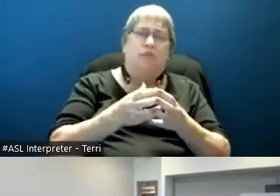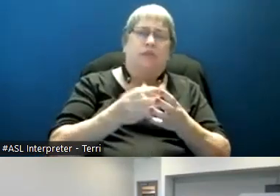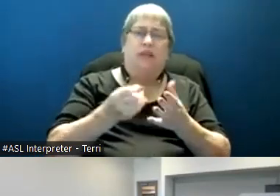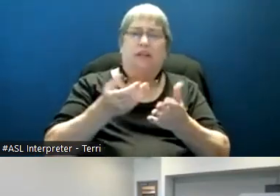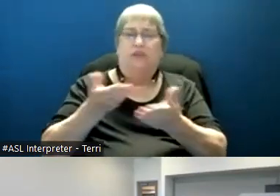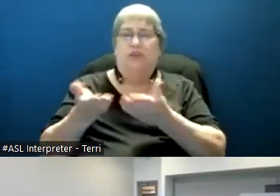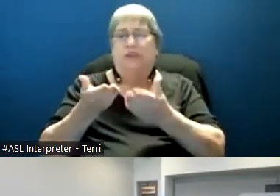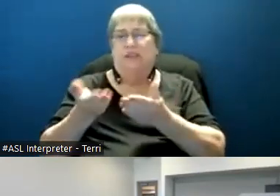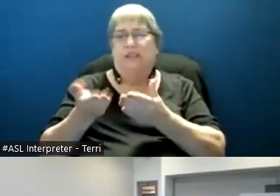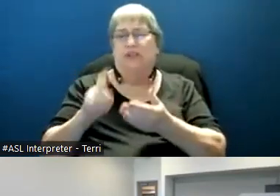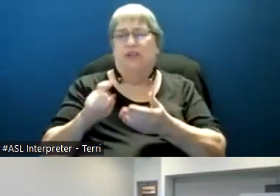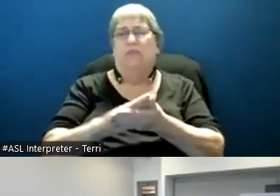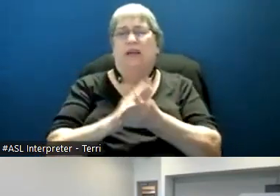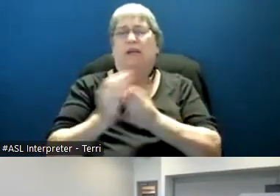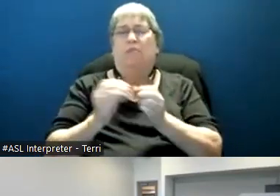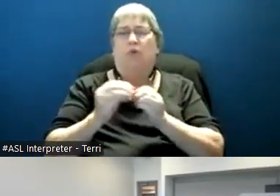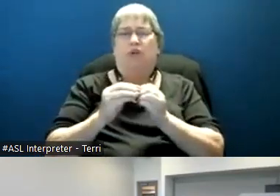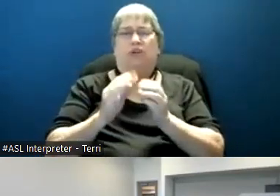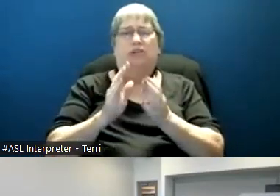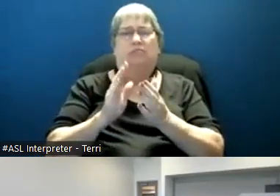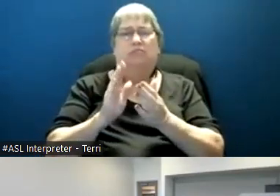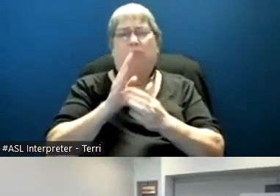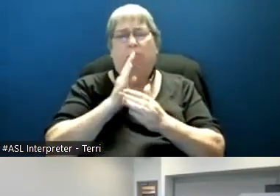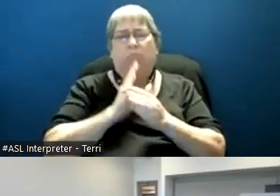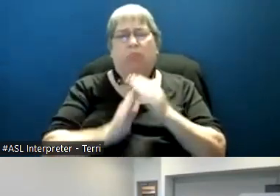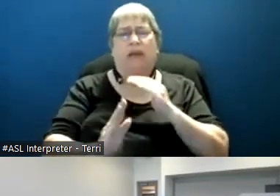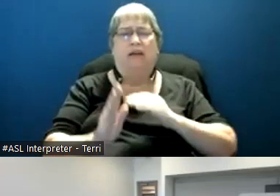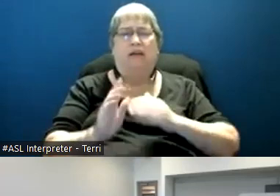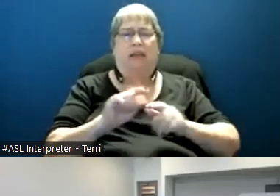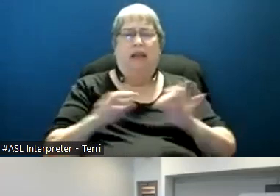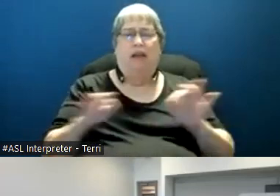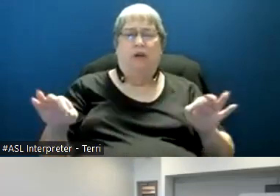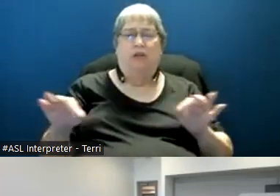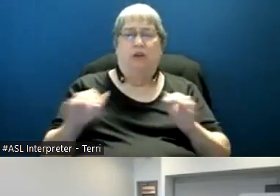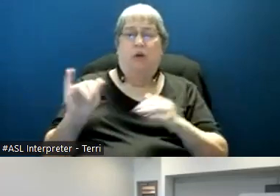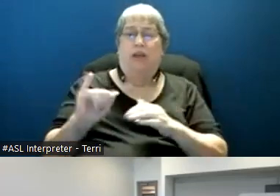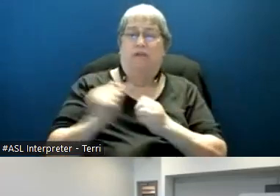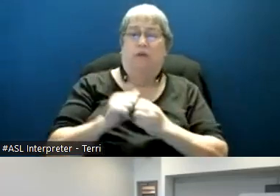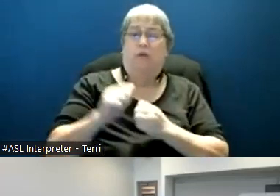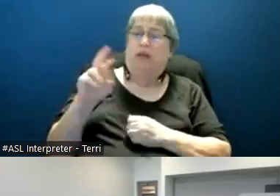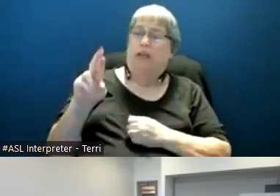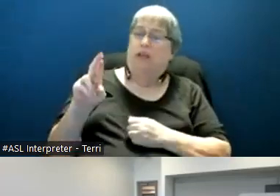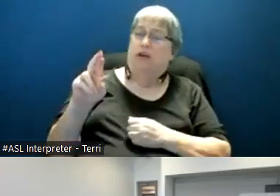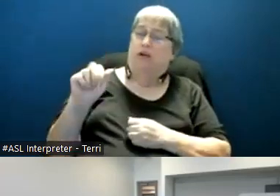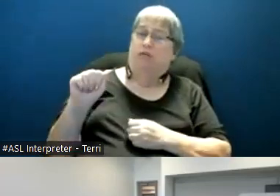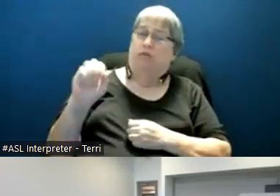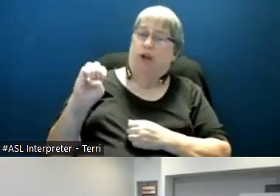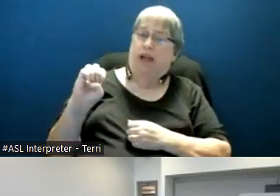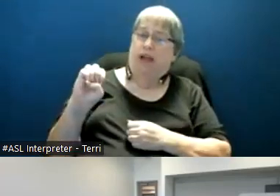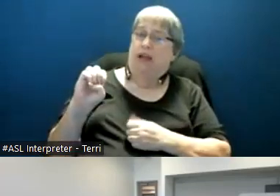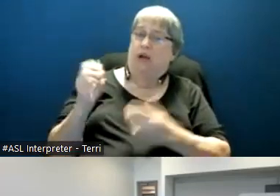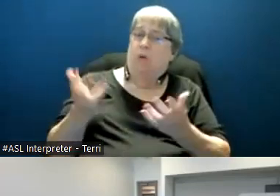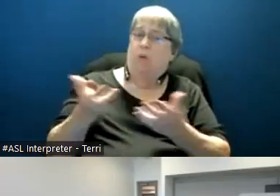to more plain language and member-centric terms. So even Ray, like all of the HCPF terms of like what services and